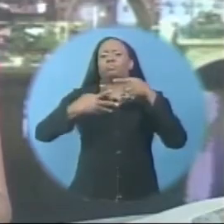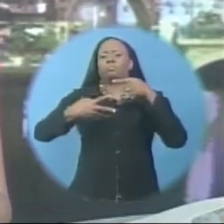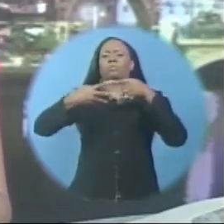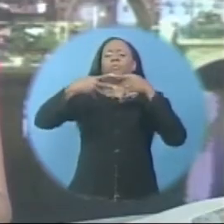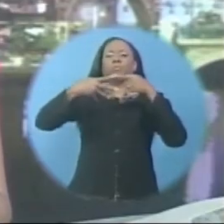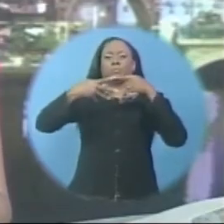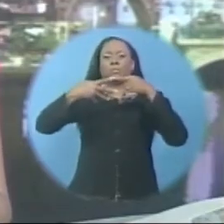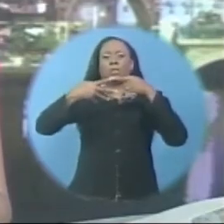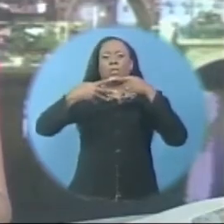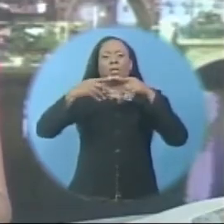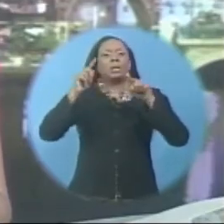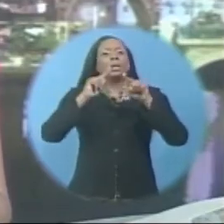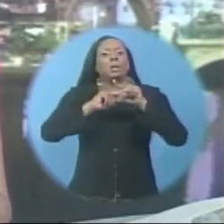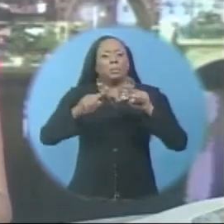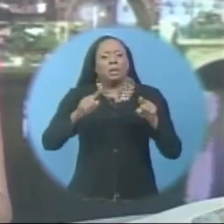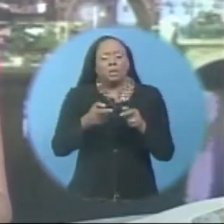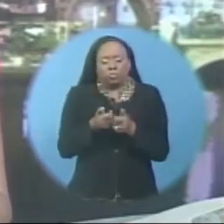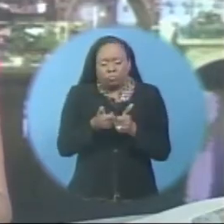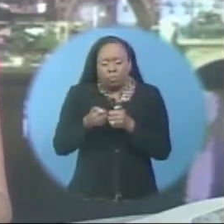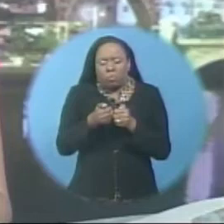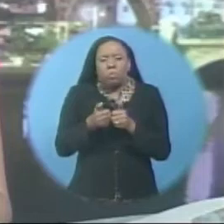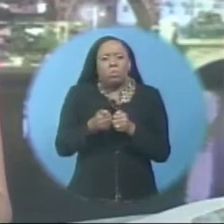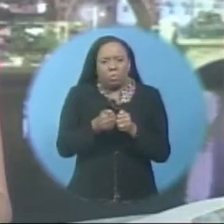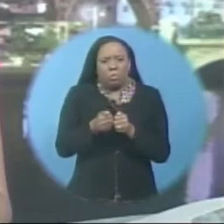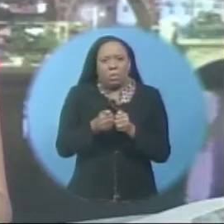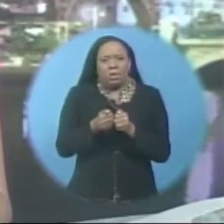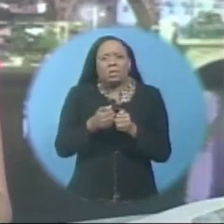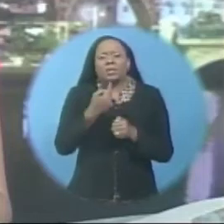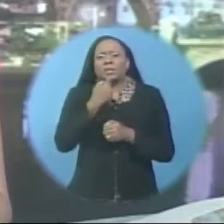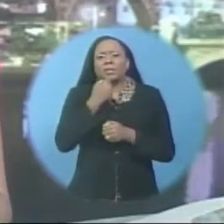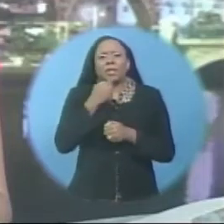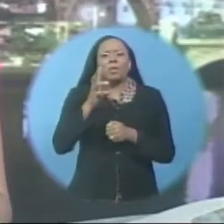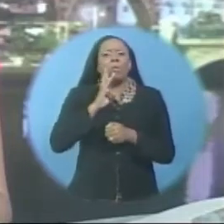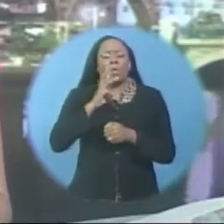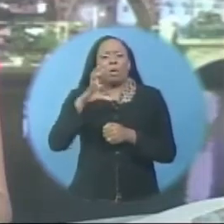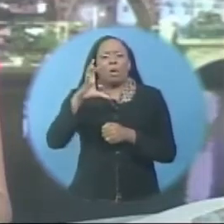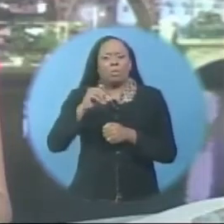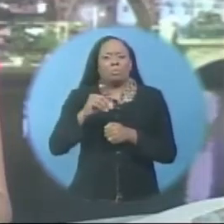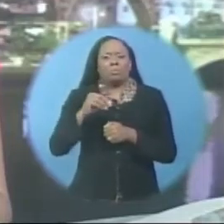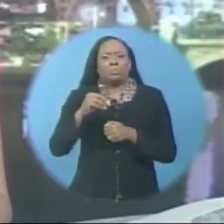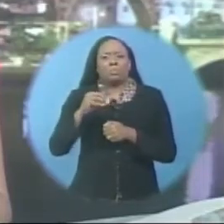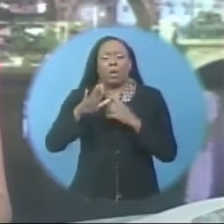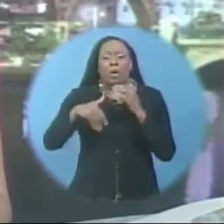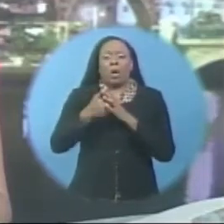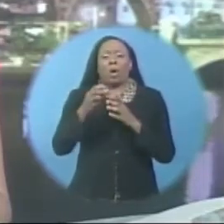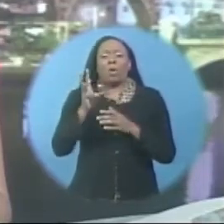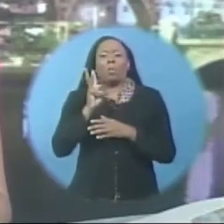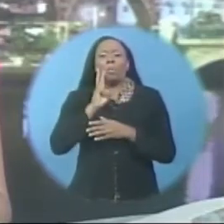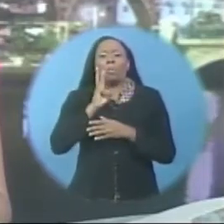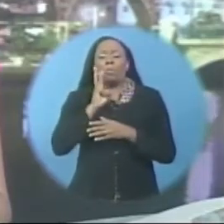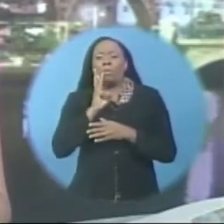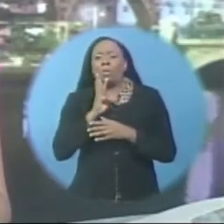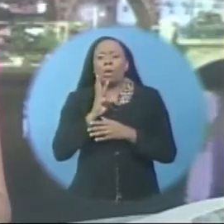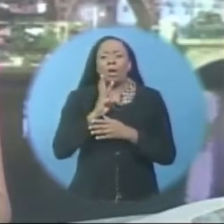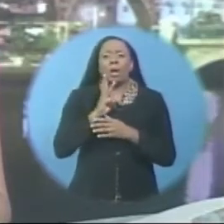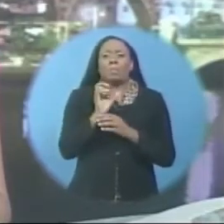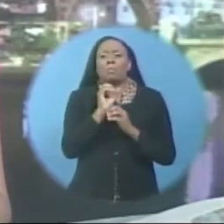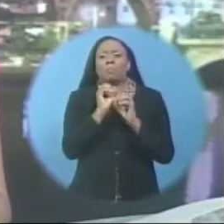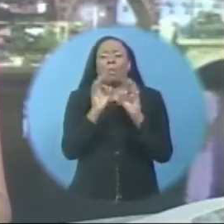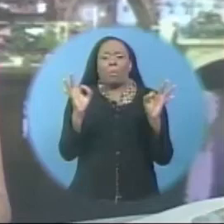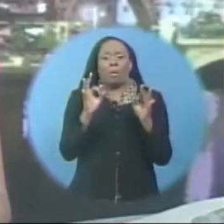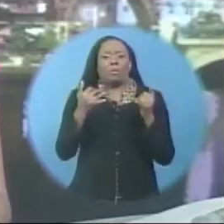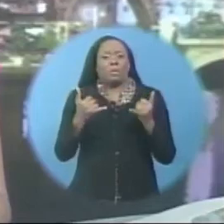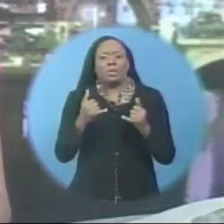were circulated on social media suggesting the water company was turning off almost all of its pumping stations last night